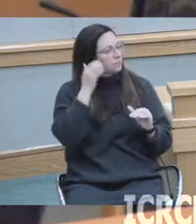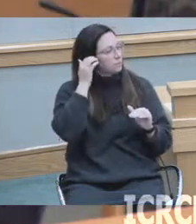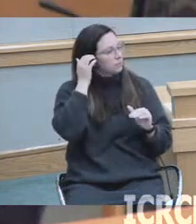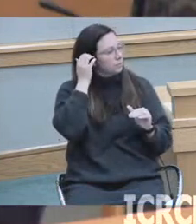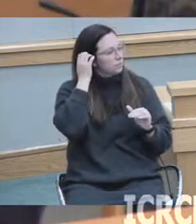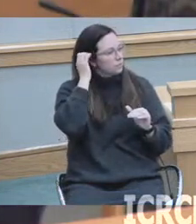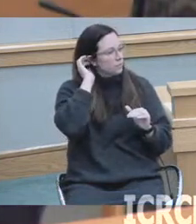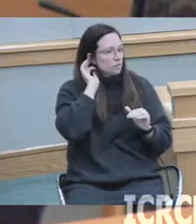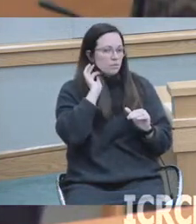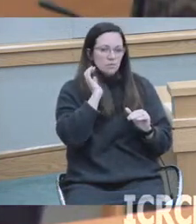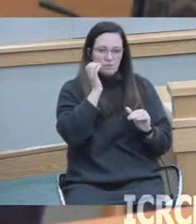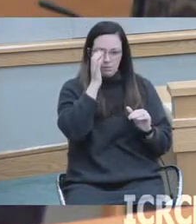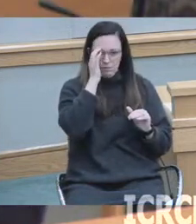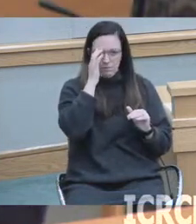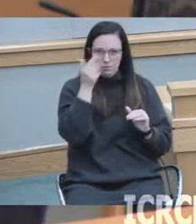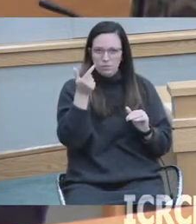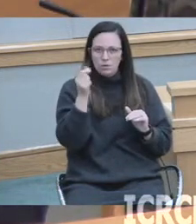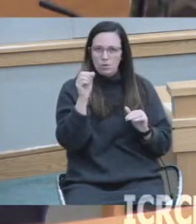Gorman Farm,